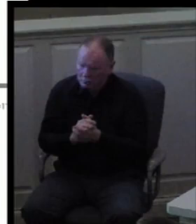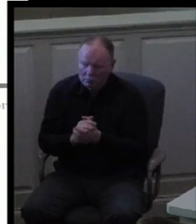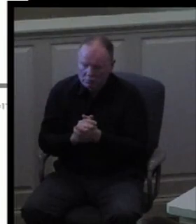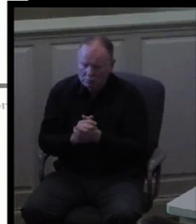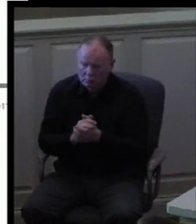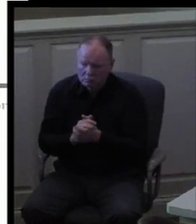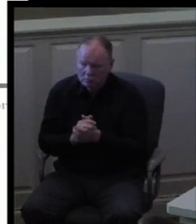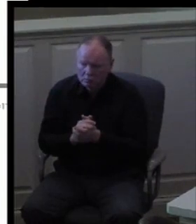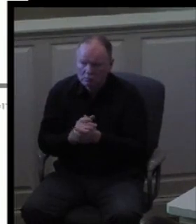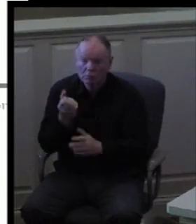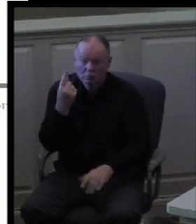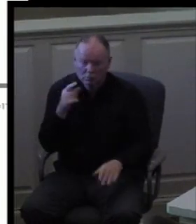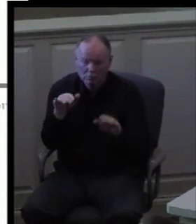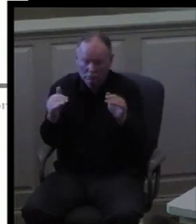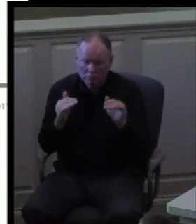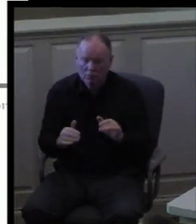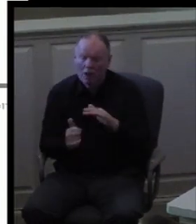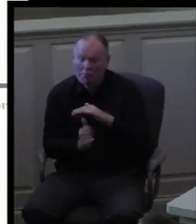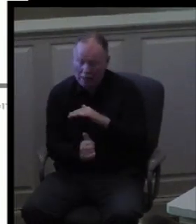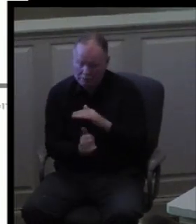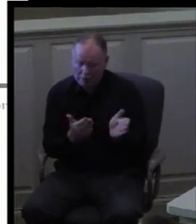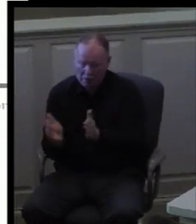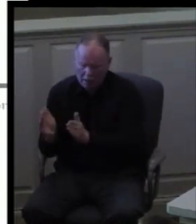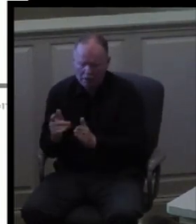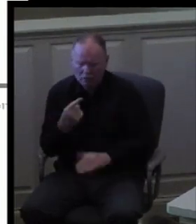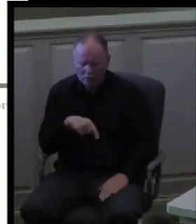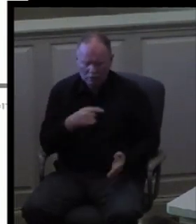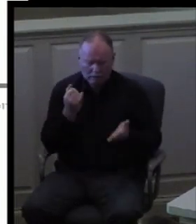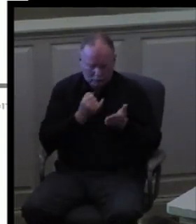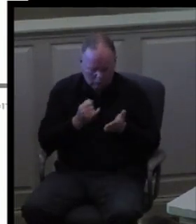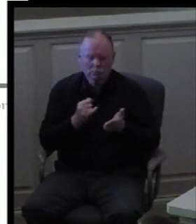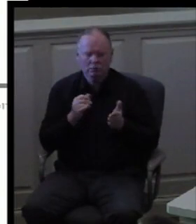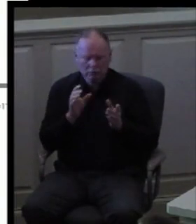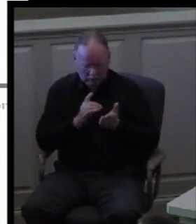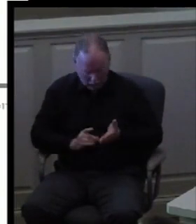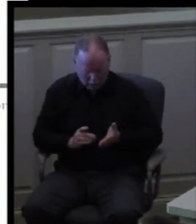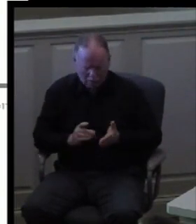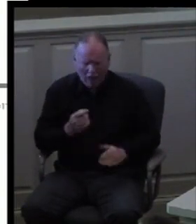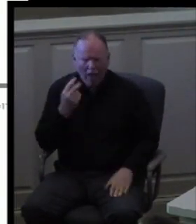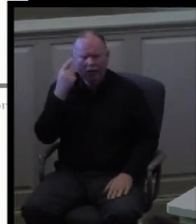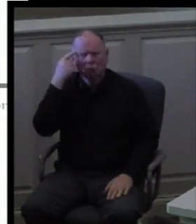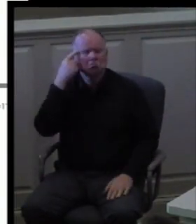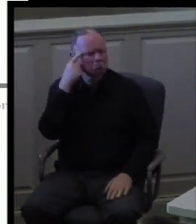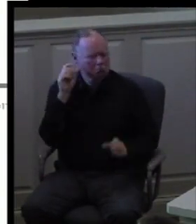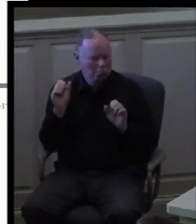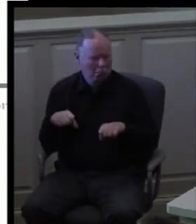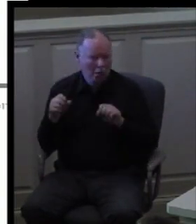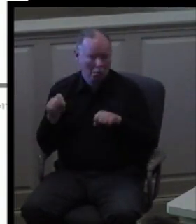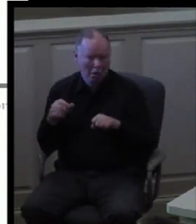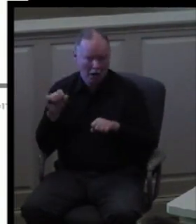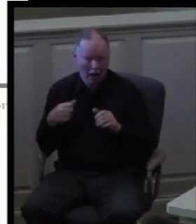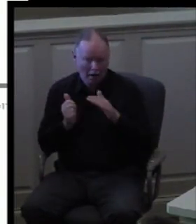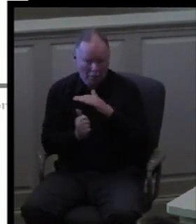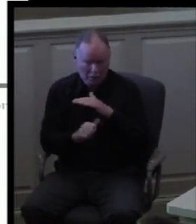Now, through a basement plan, because as we developed the floor plans, we saw the potential, at least, for